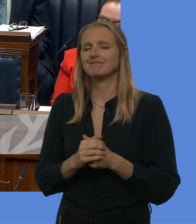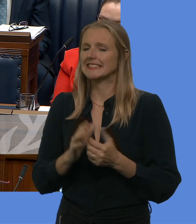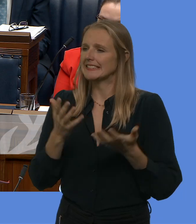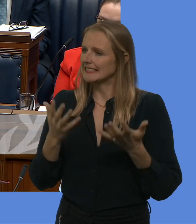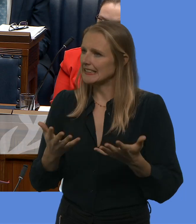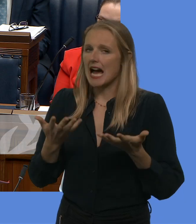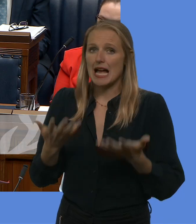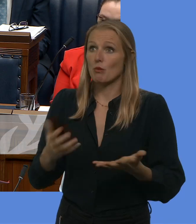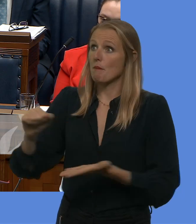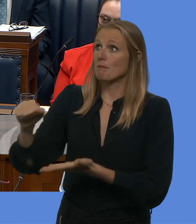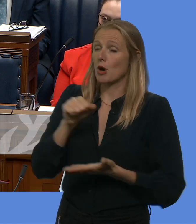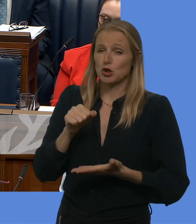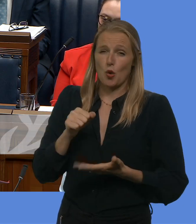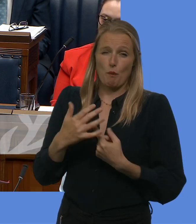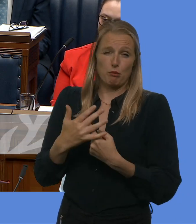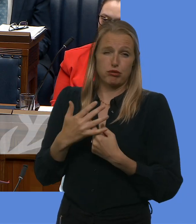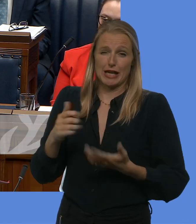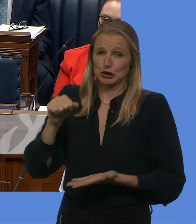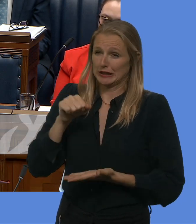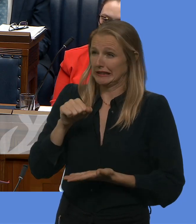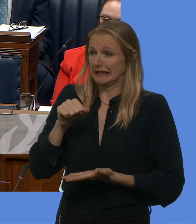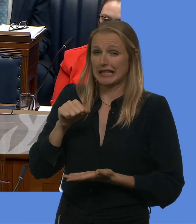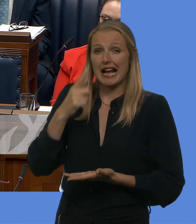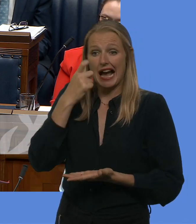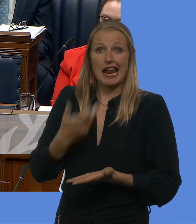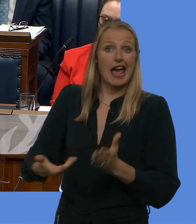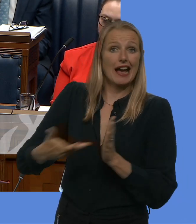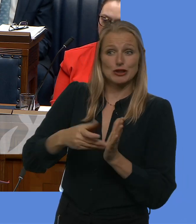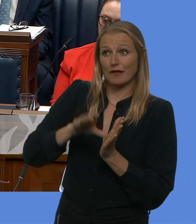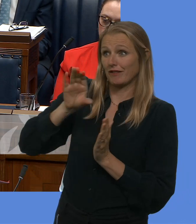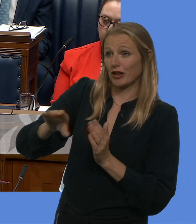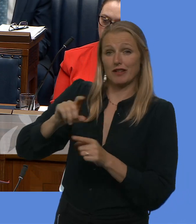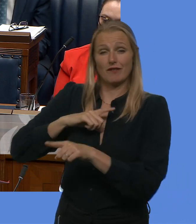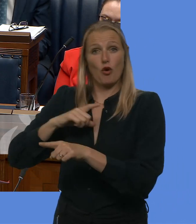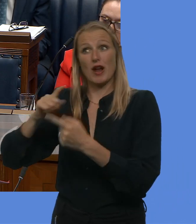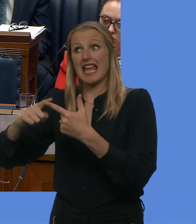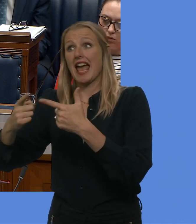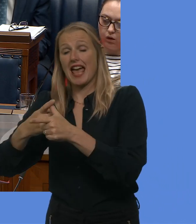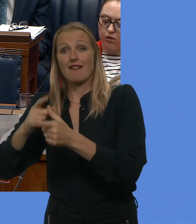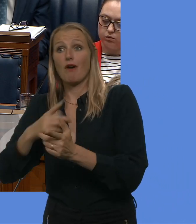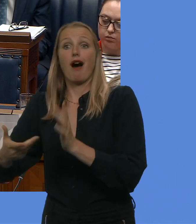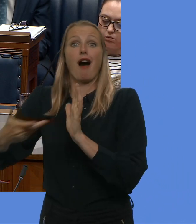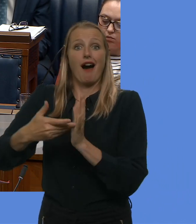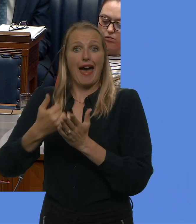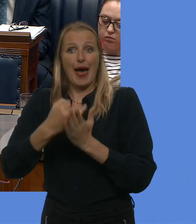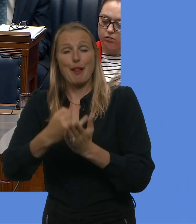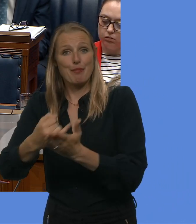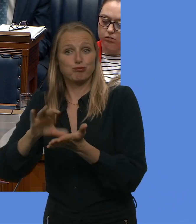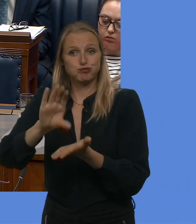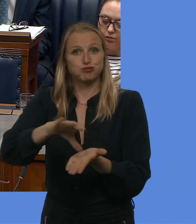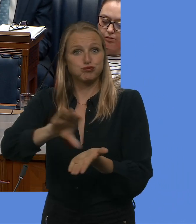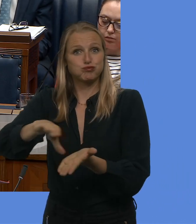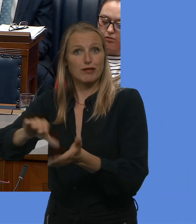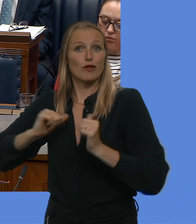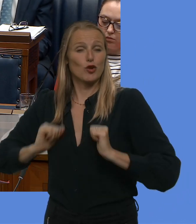mean that it has not been possible to allocate additional funding to the Education Authority to implement a further rise in the rates of